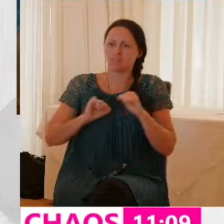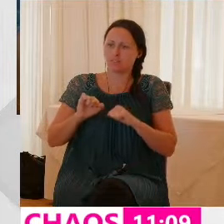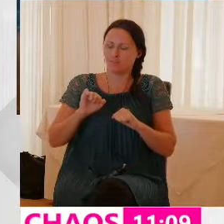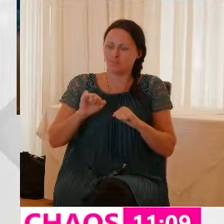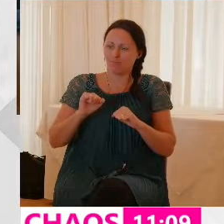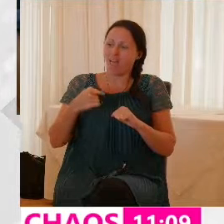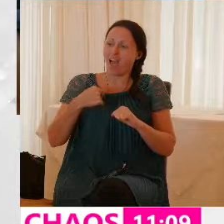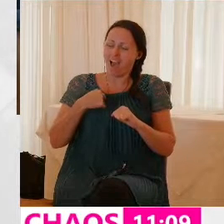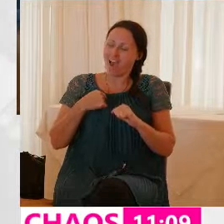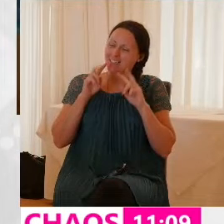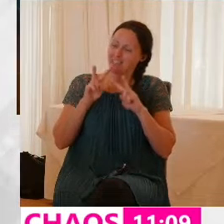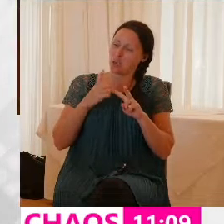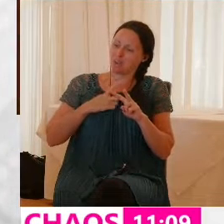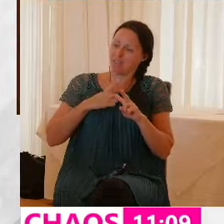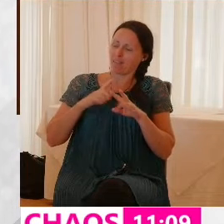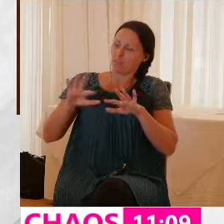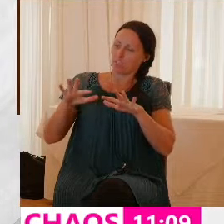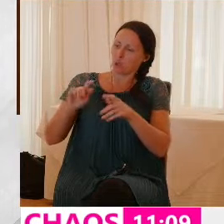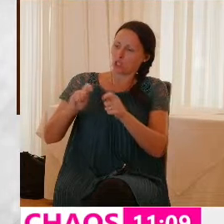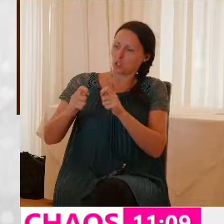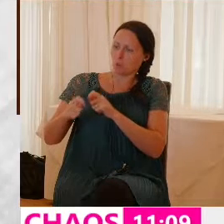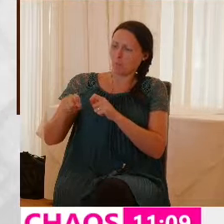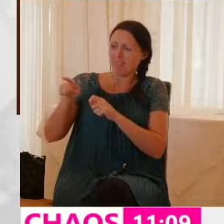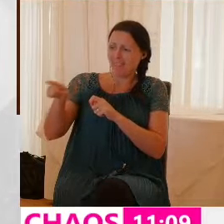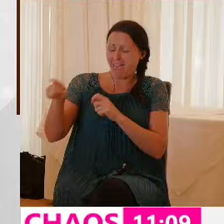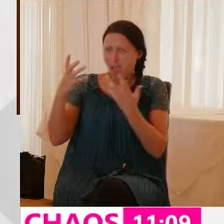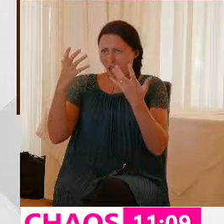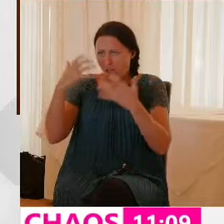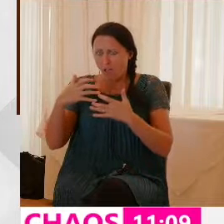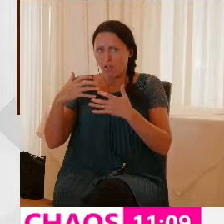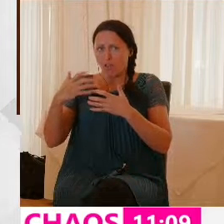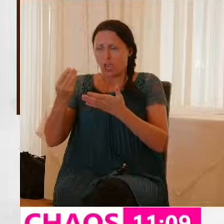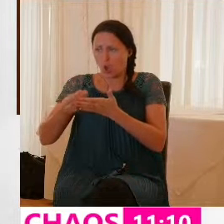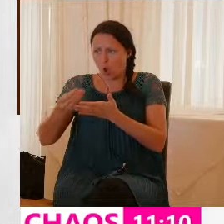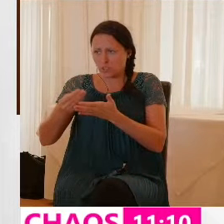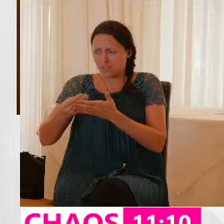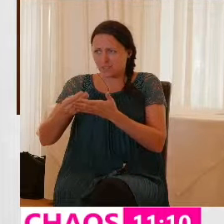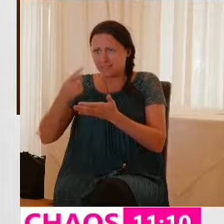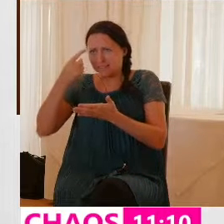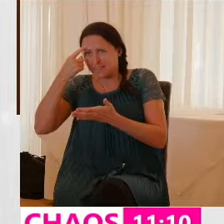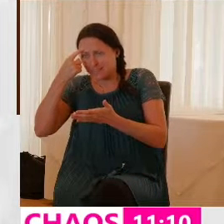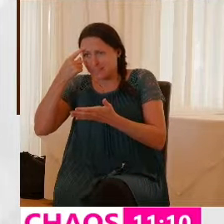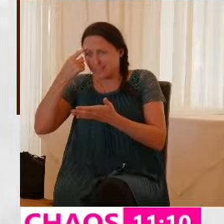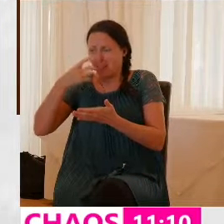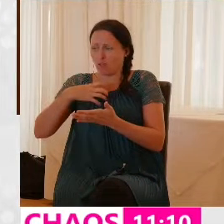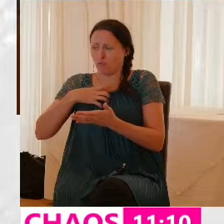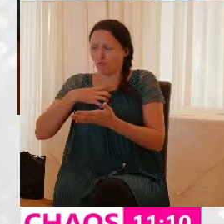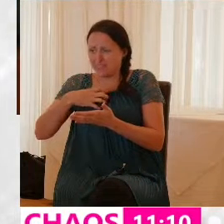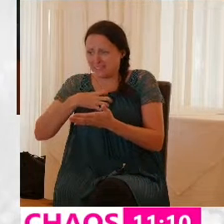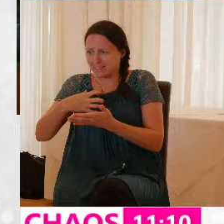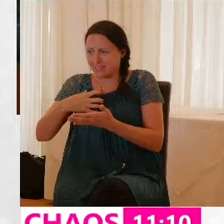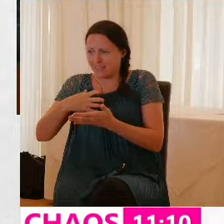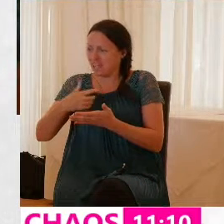adjustment, the concern about cost comes to my mind, and I don't go to employ disabled people